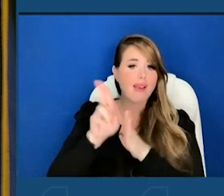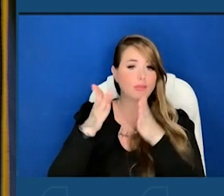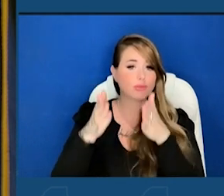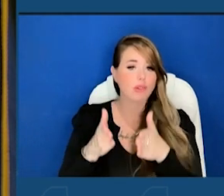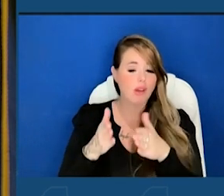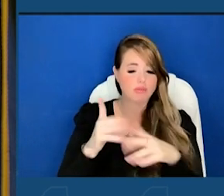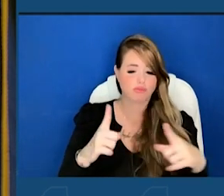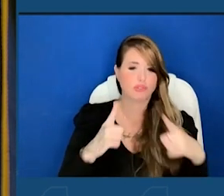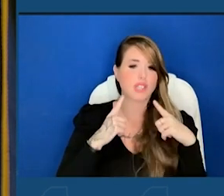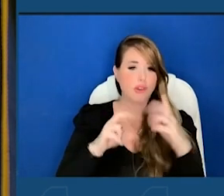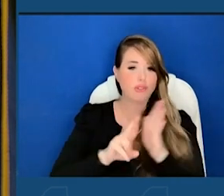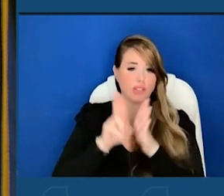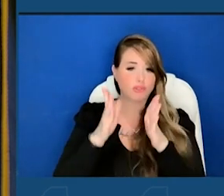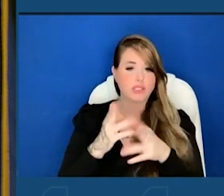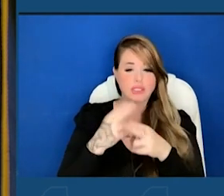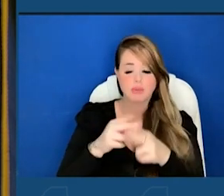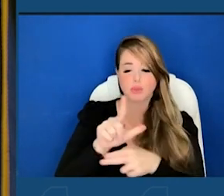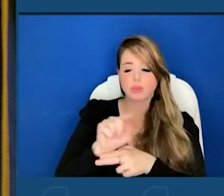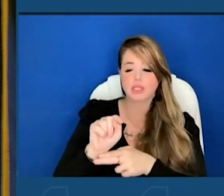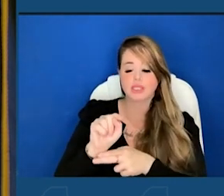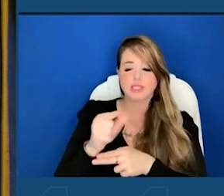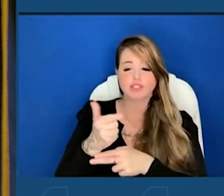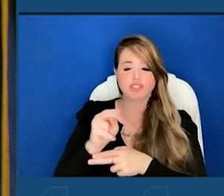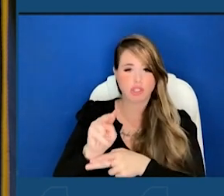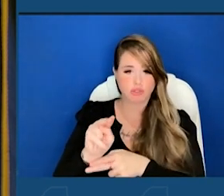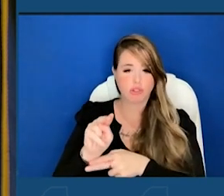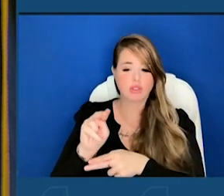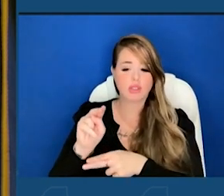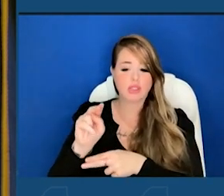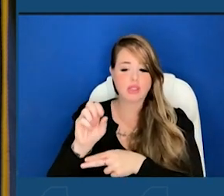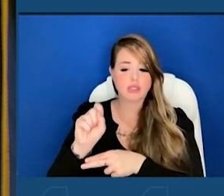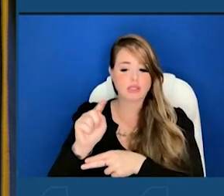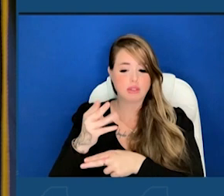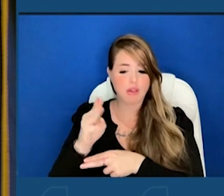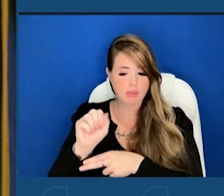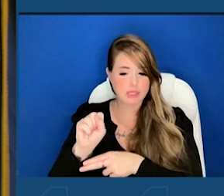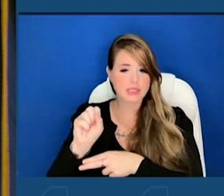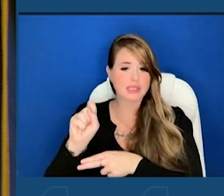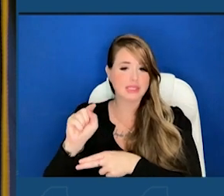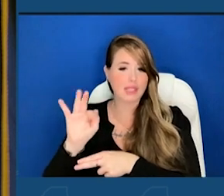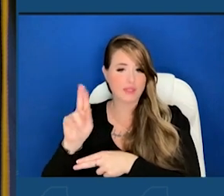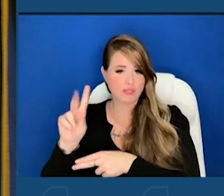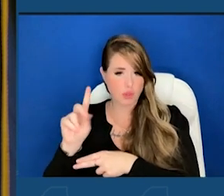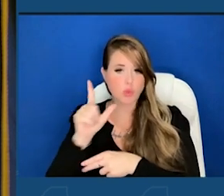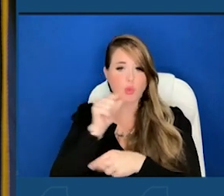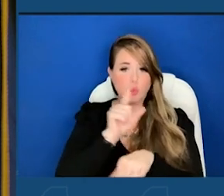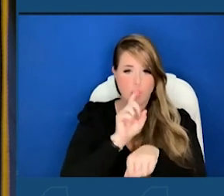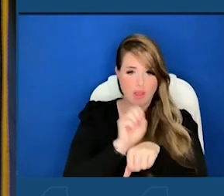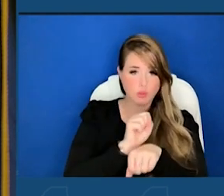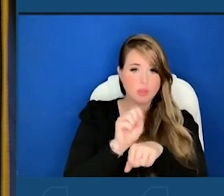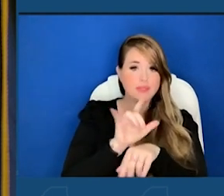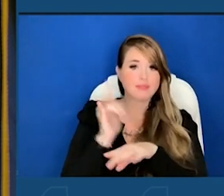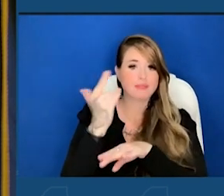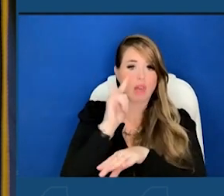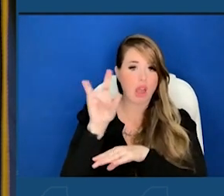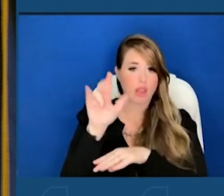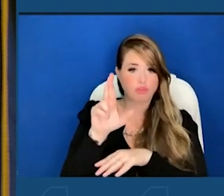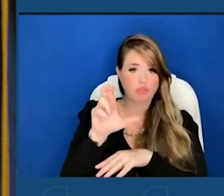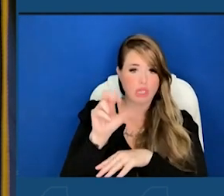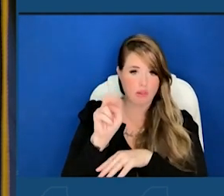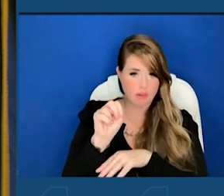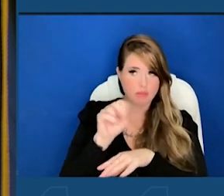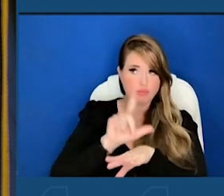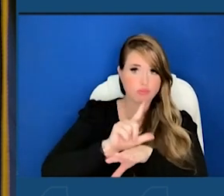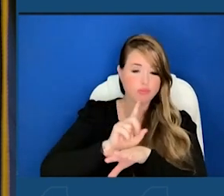retired astronaut, Lieutenant General Thomas Stafford, who actually flew the reconnaissance flights to the moon